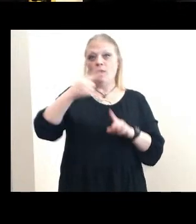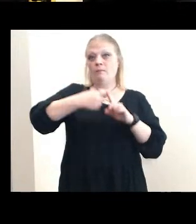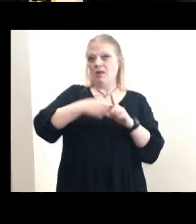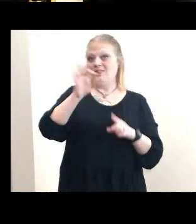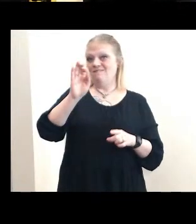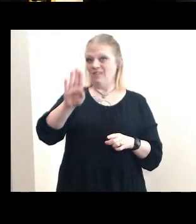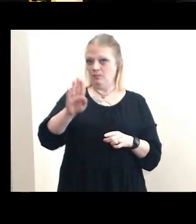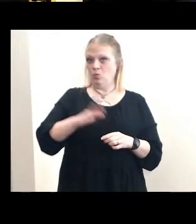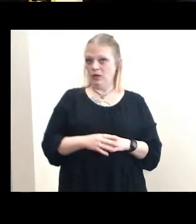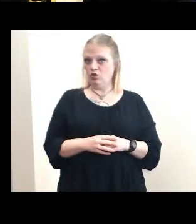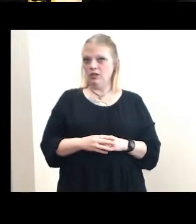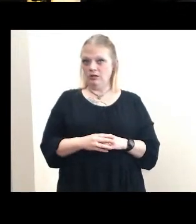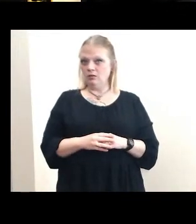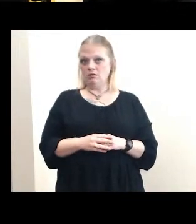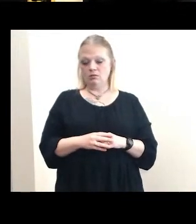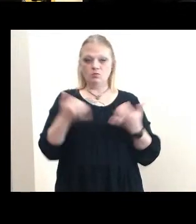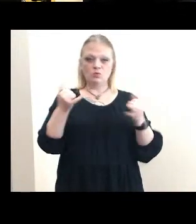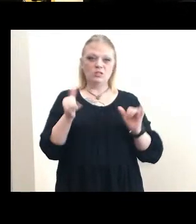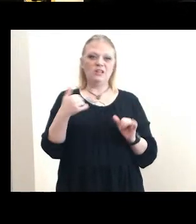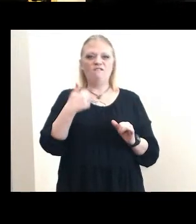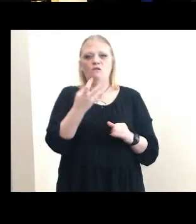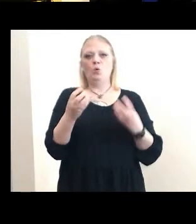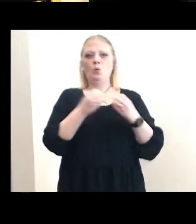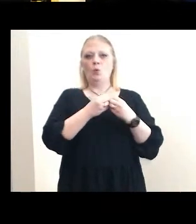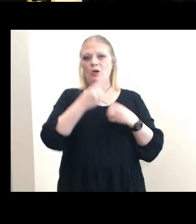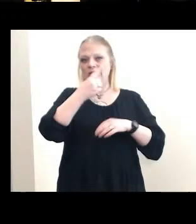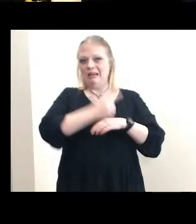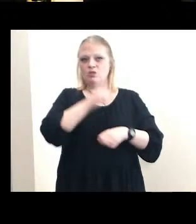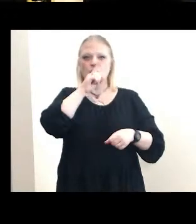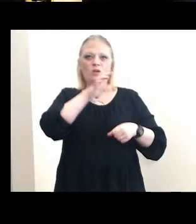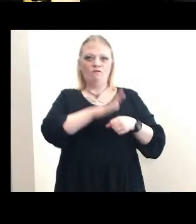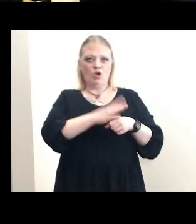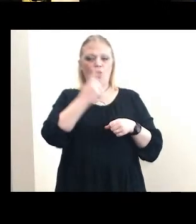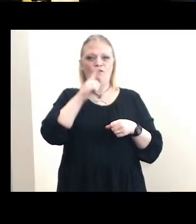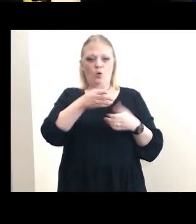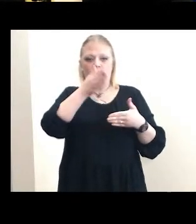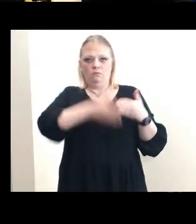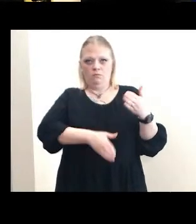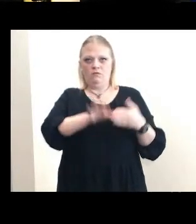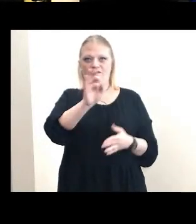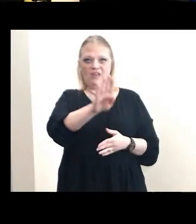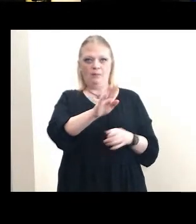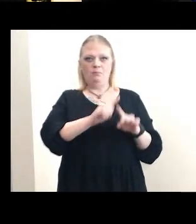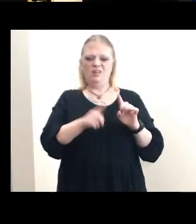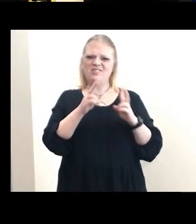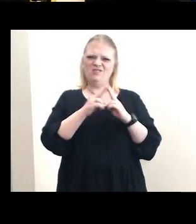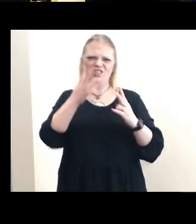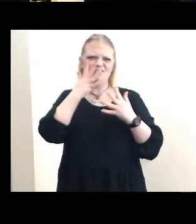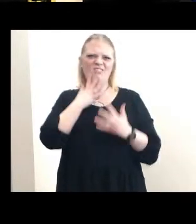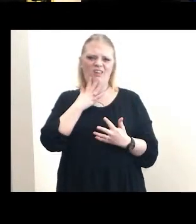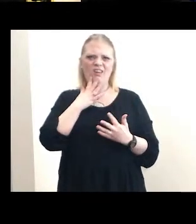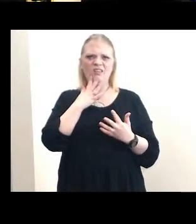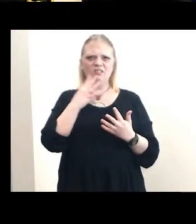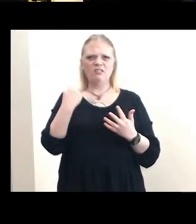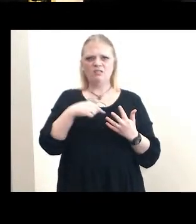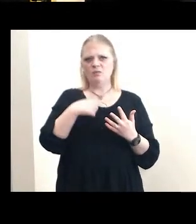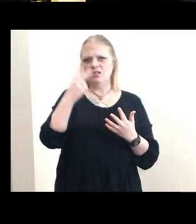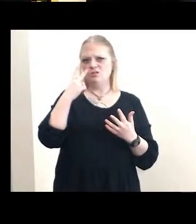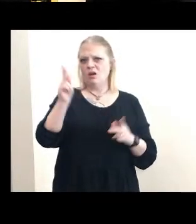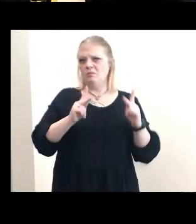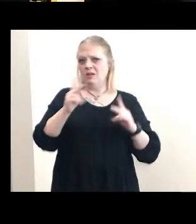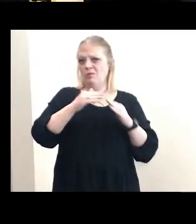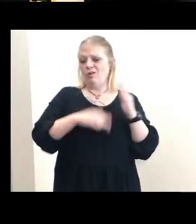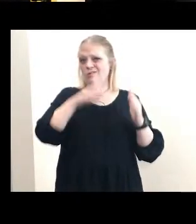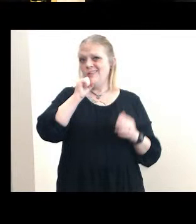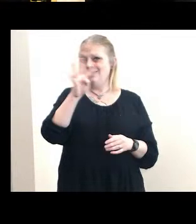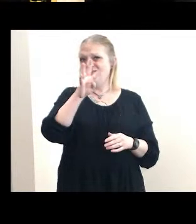February. So we still have a few more days to confirm in the month of February, but it's very sad. We did see individuals under the age